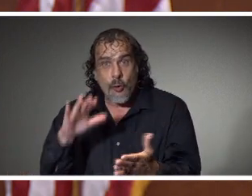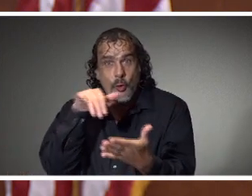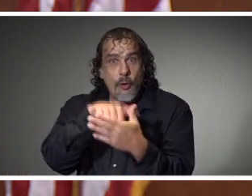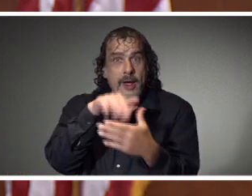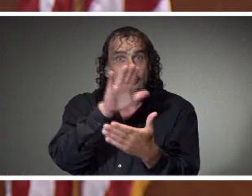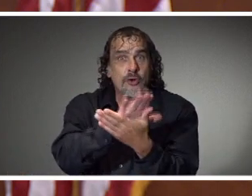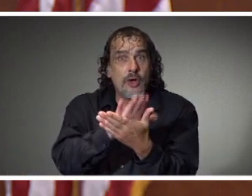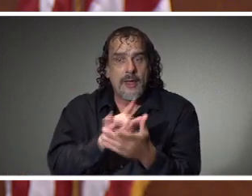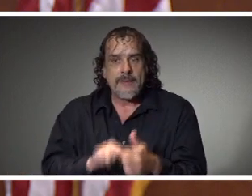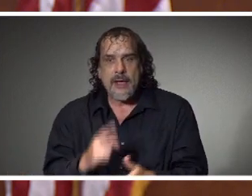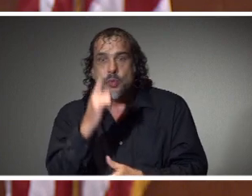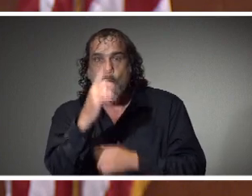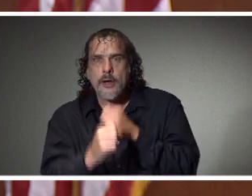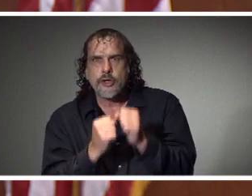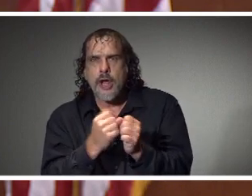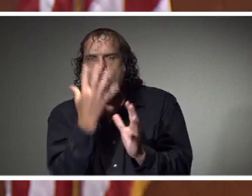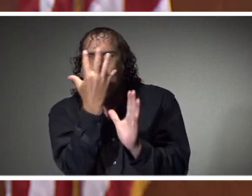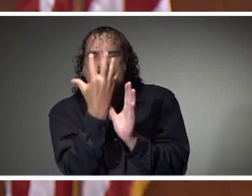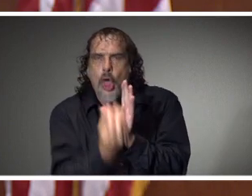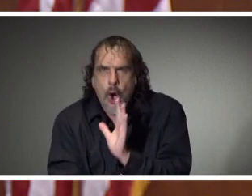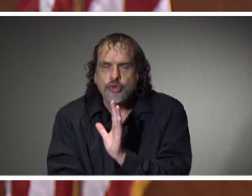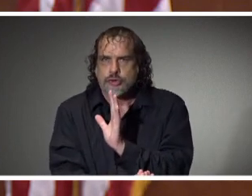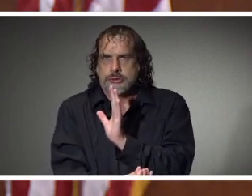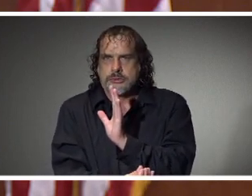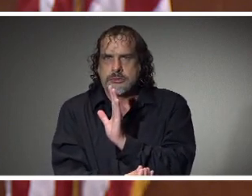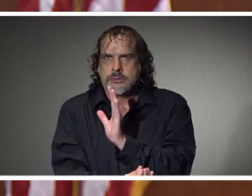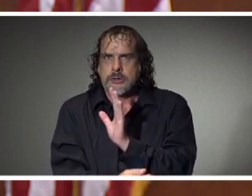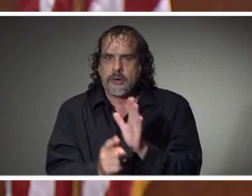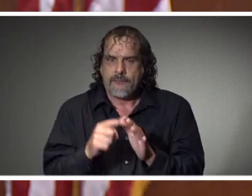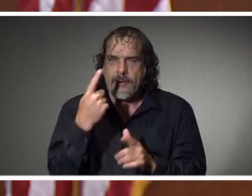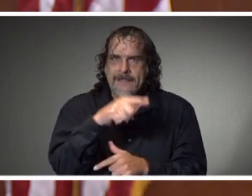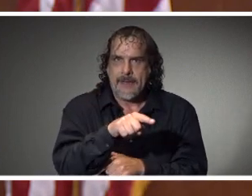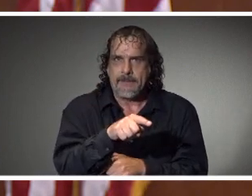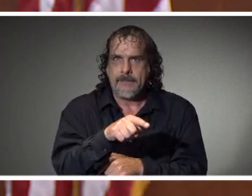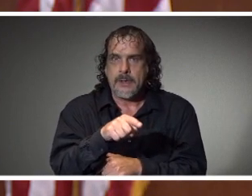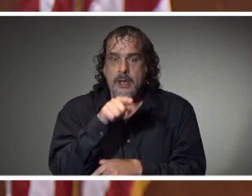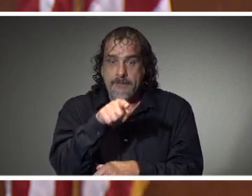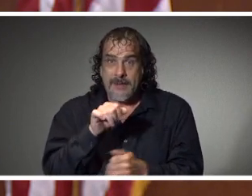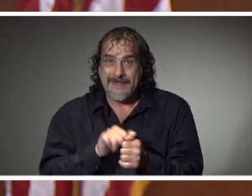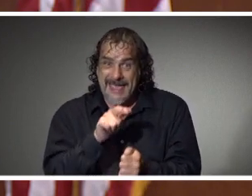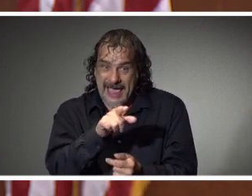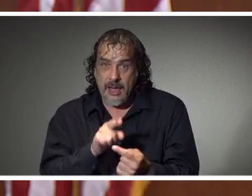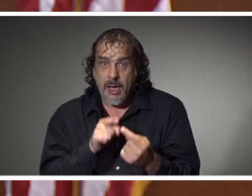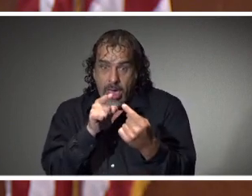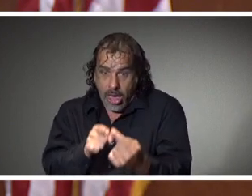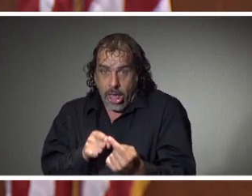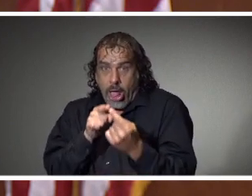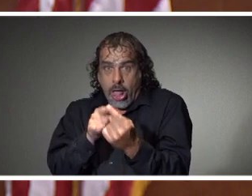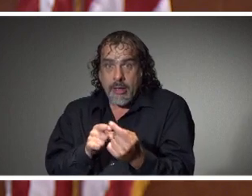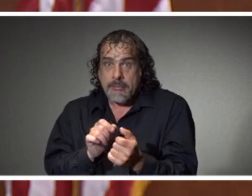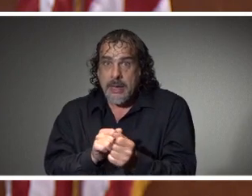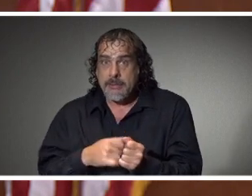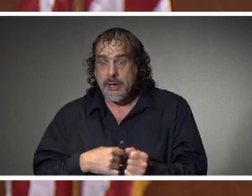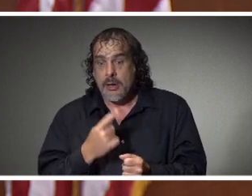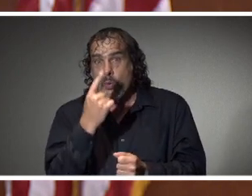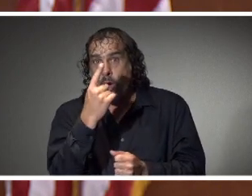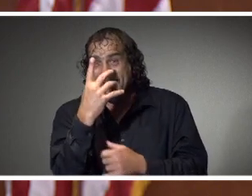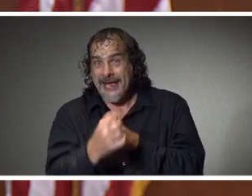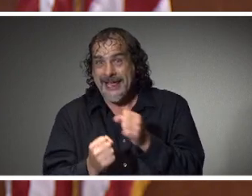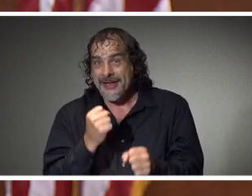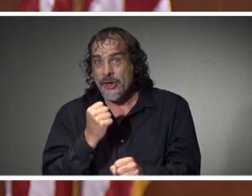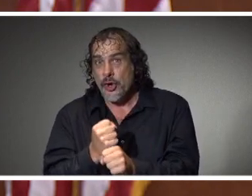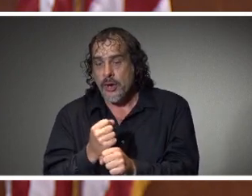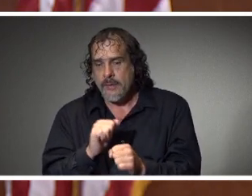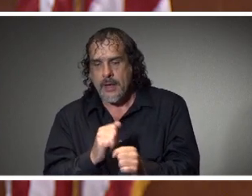year to some, but to that kid who was already struggling, it may be a year in which